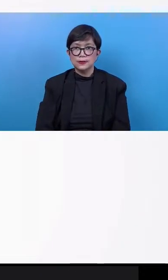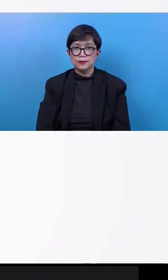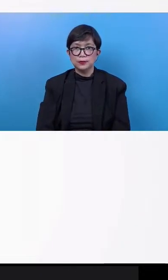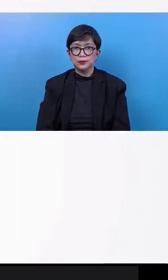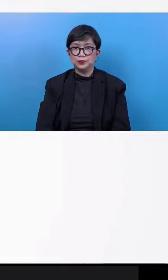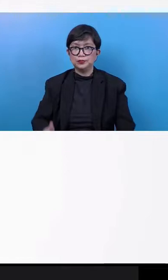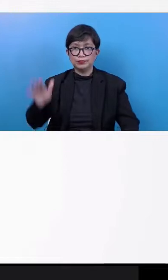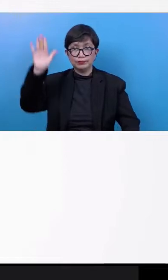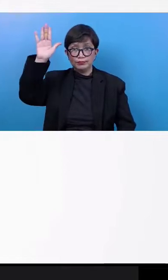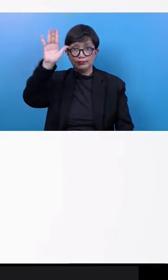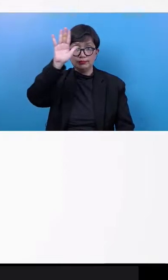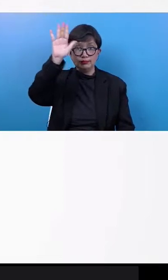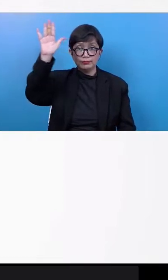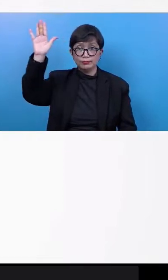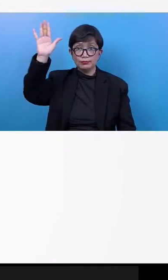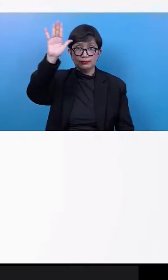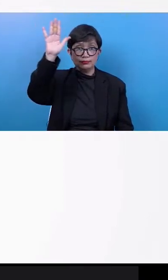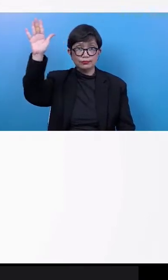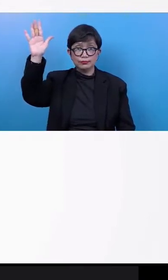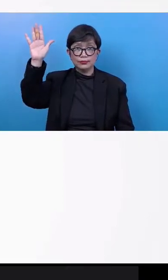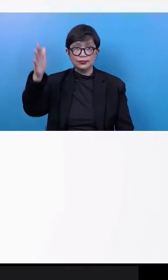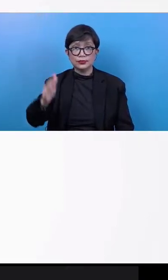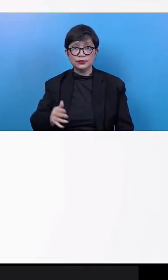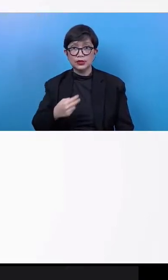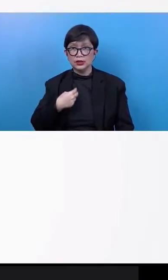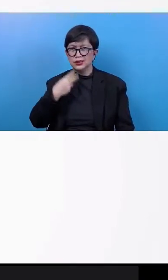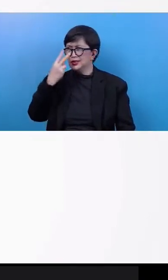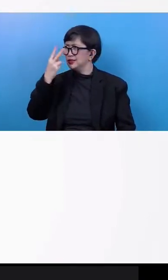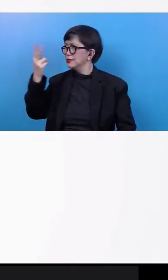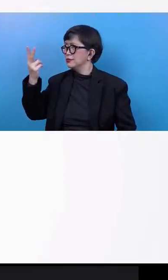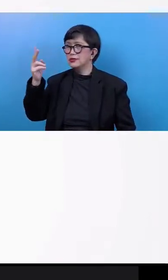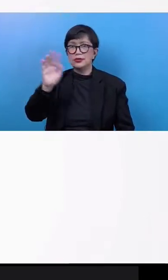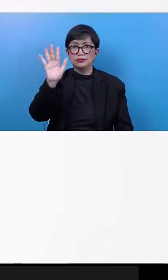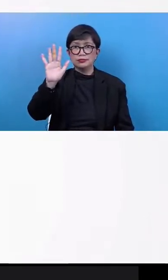Anyone? I don't see any raised hands yet.